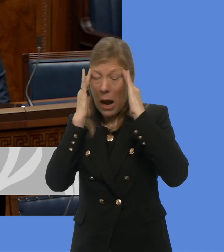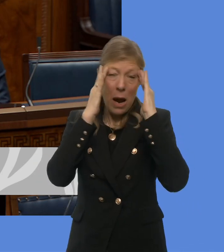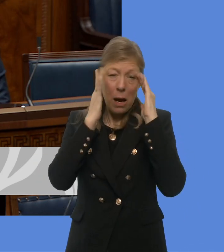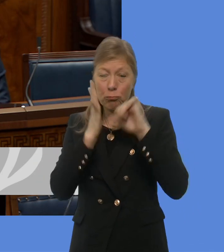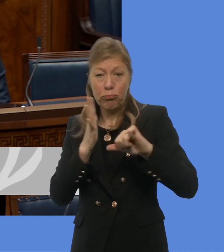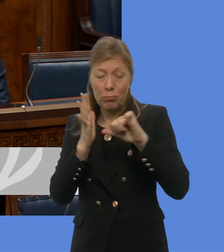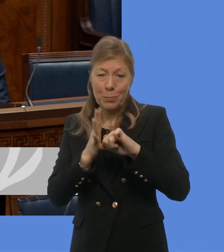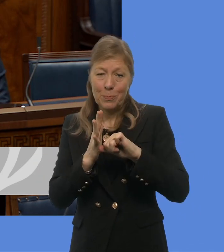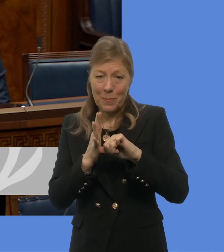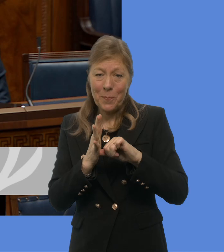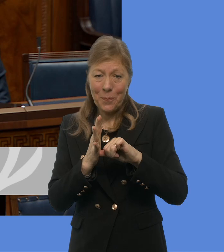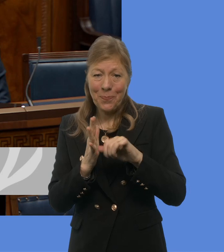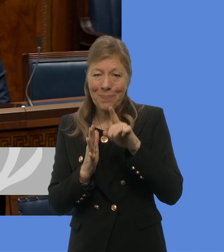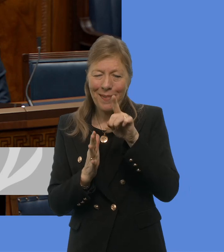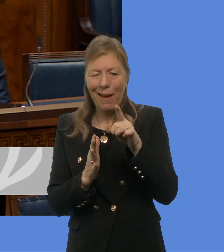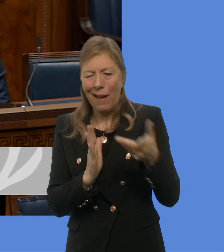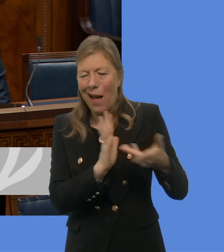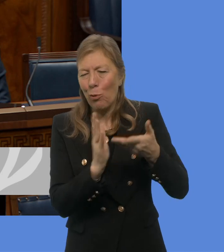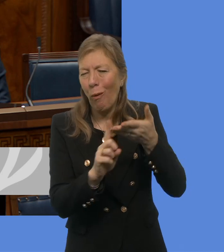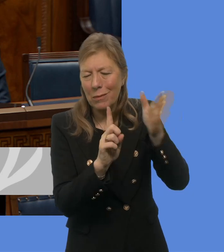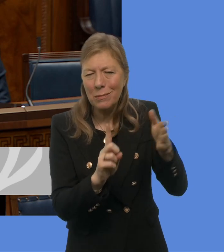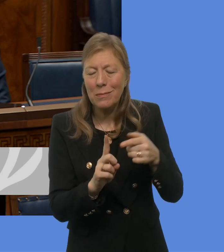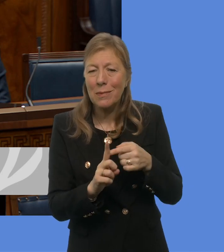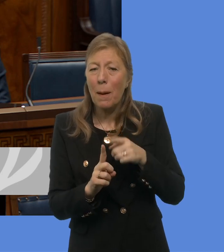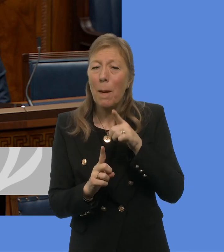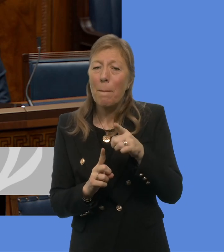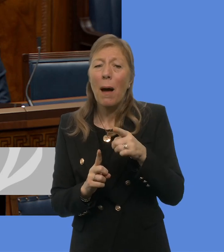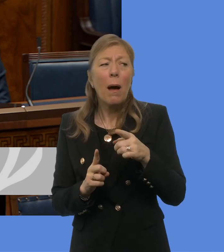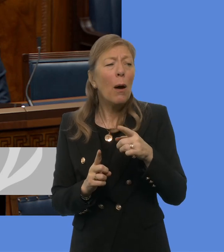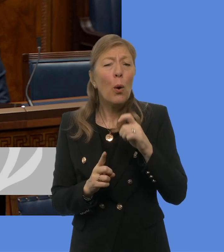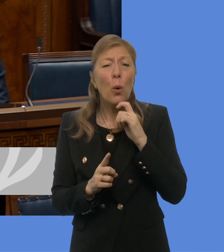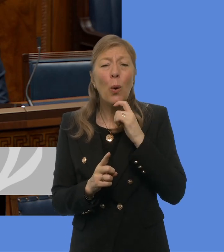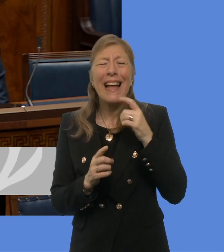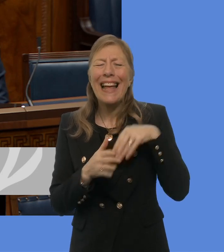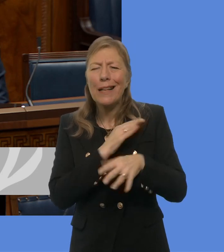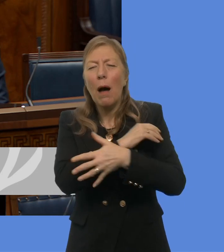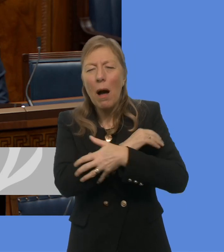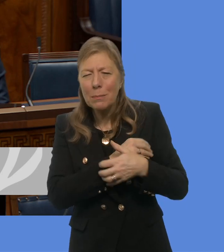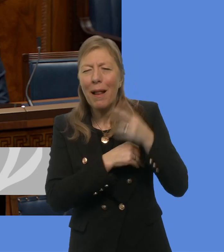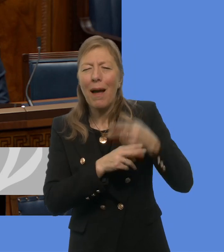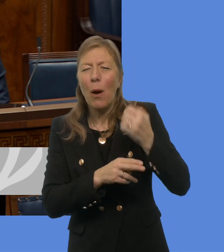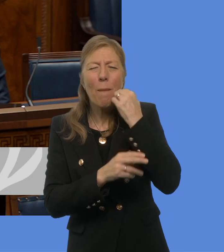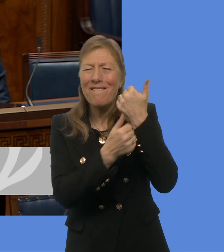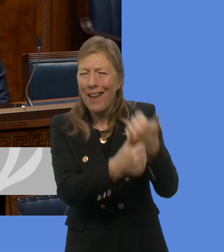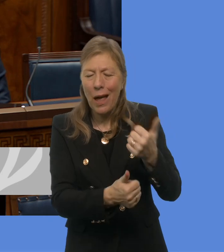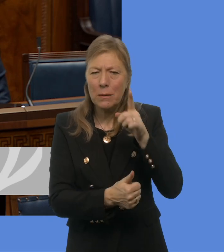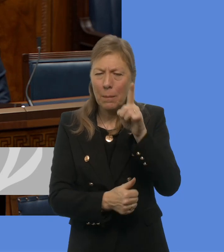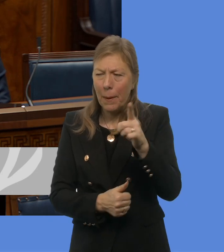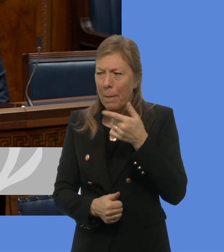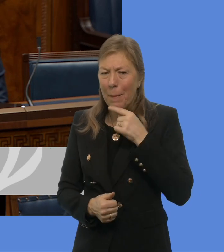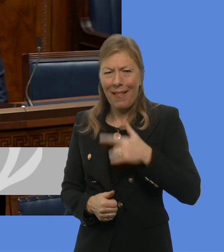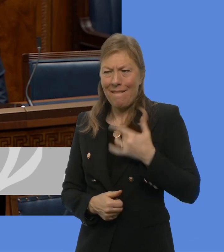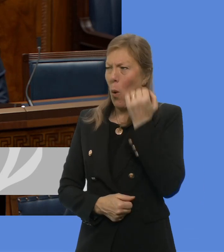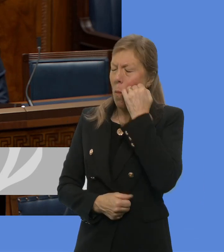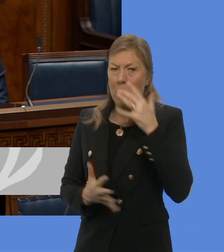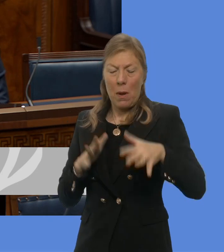moment, are not with people in hospitals or care homes, it's the vulnerable in the community. But then the third point that the member raises